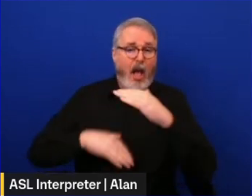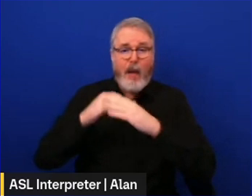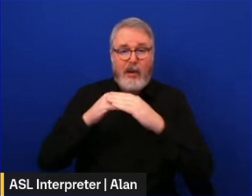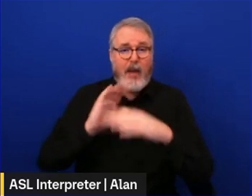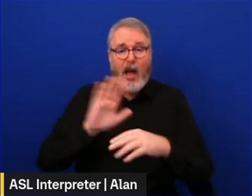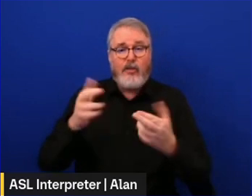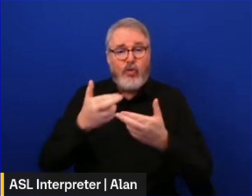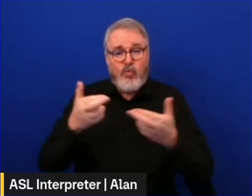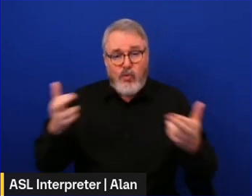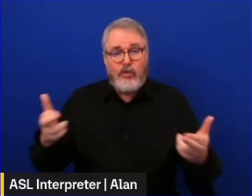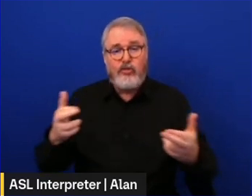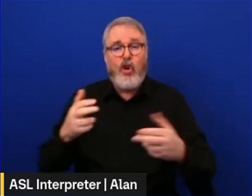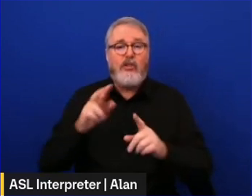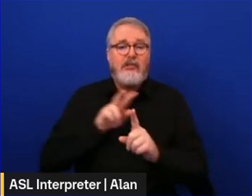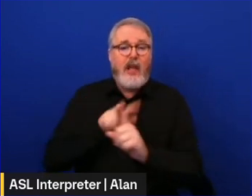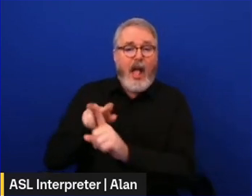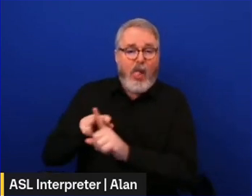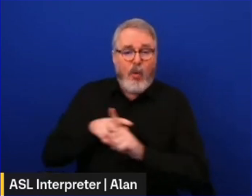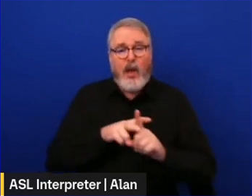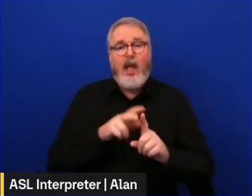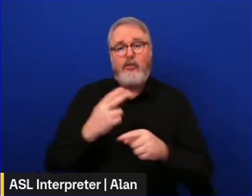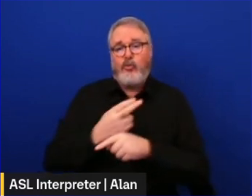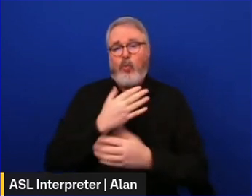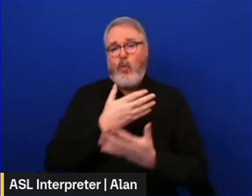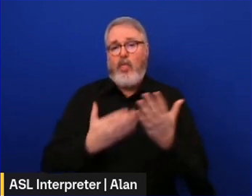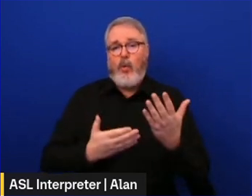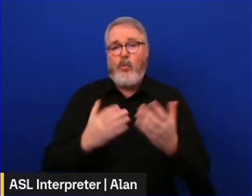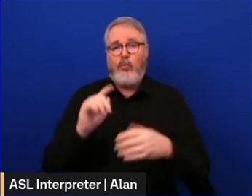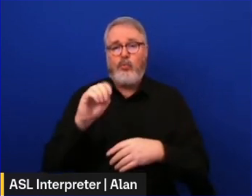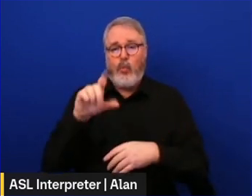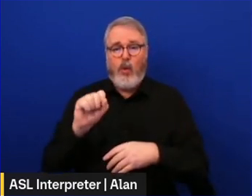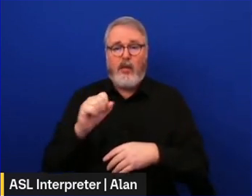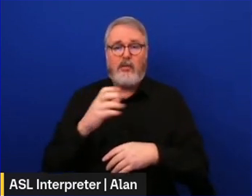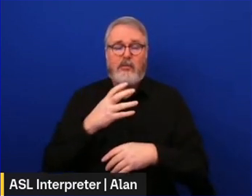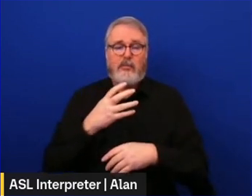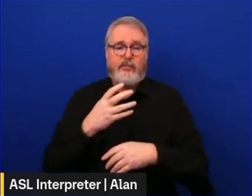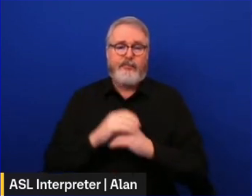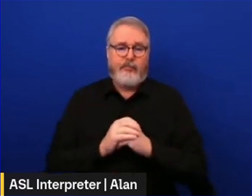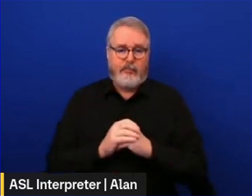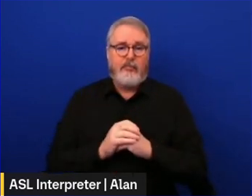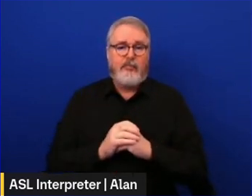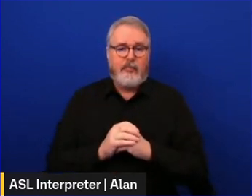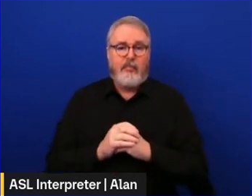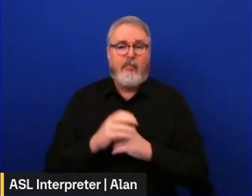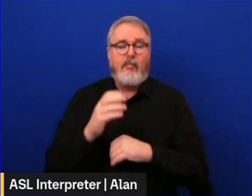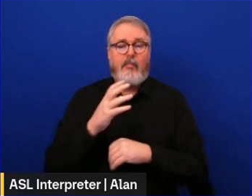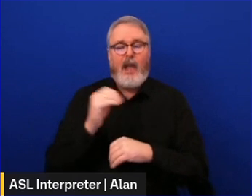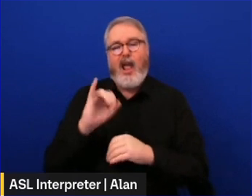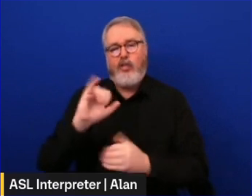while reducing operational costs and, of course, human errors. And the last